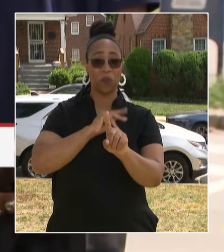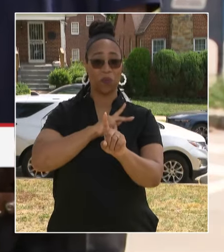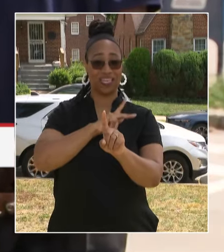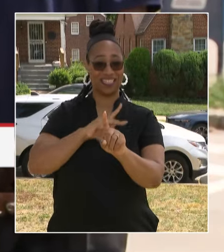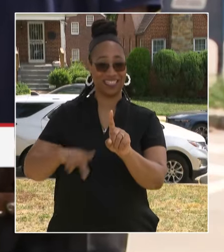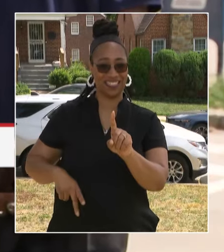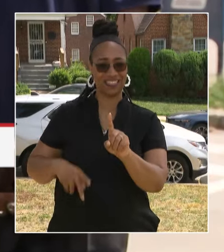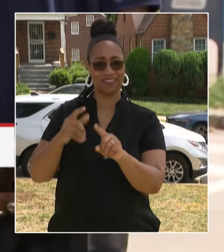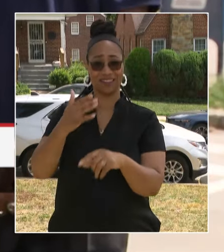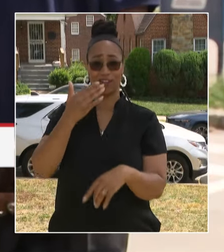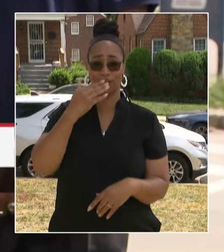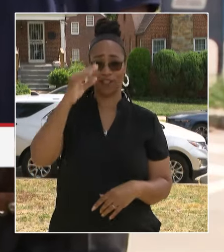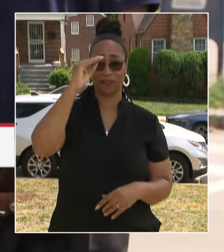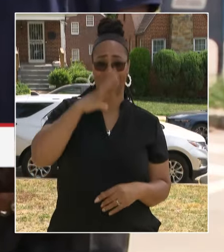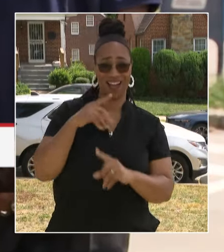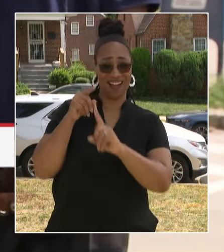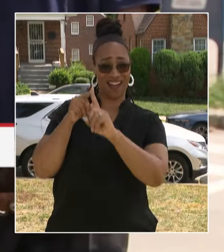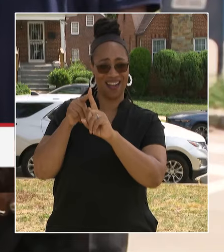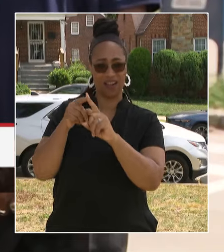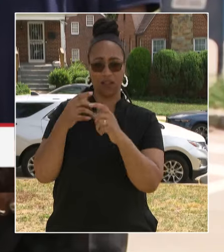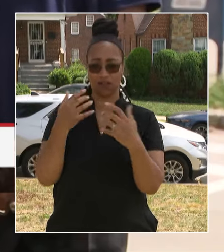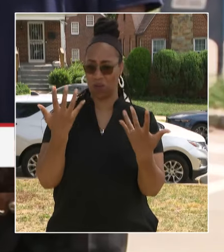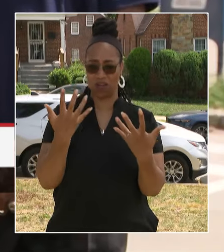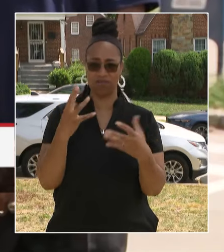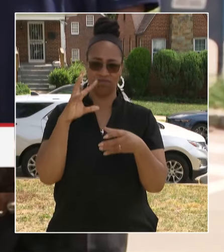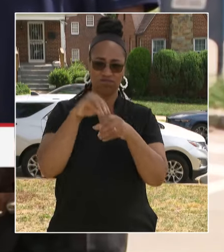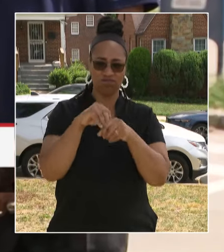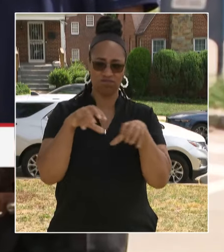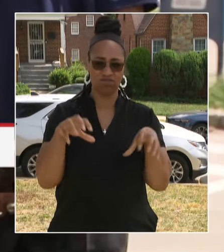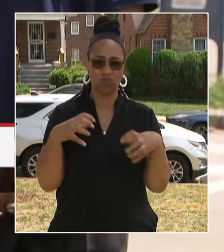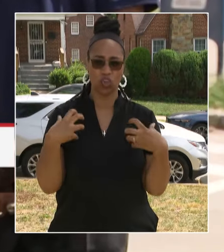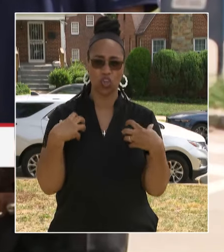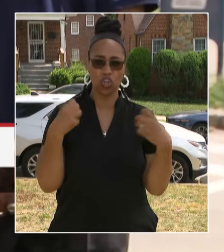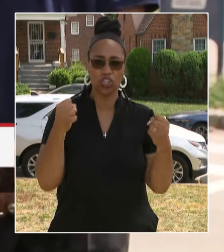believe in, even if it means standing alone.